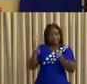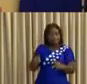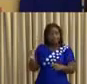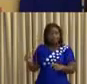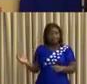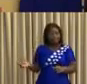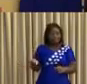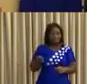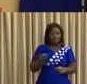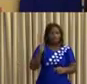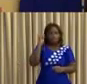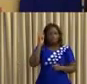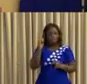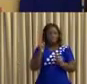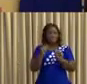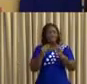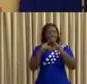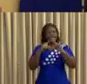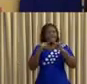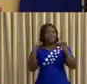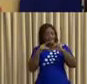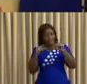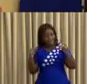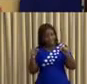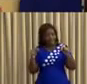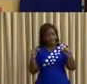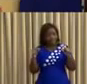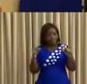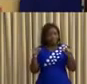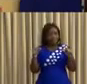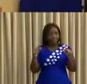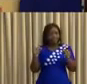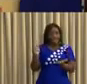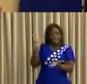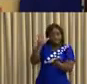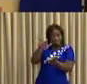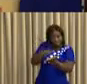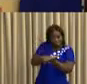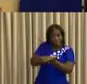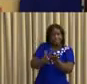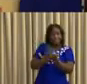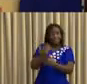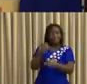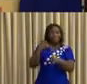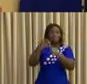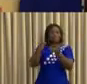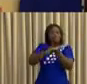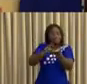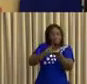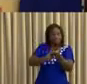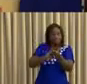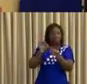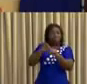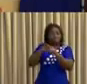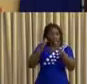one completed identification guarantee form endorsed by two registered voters to be